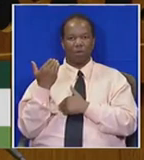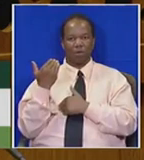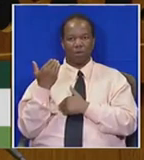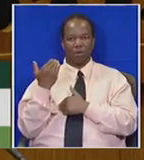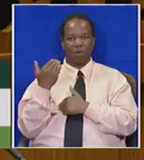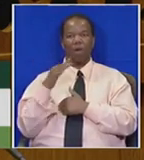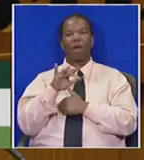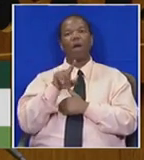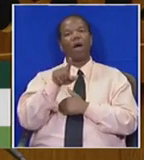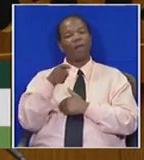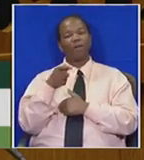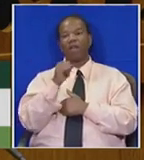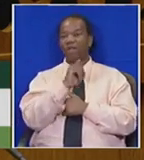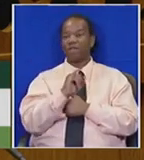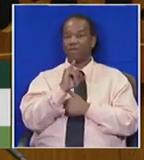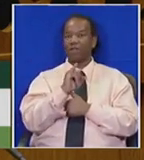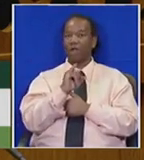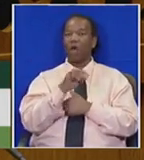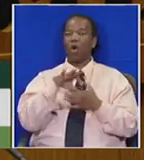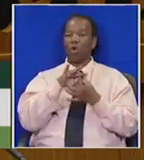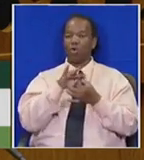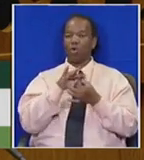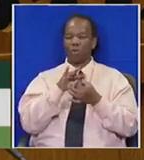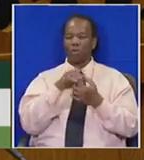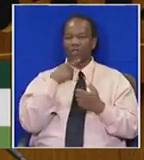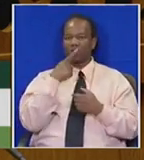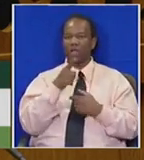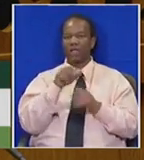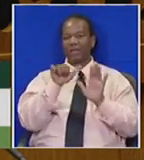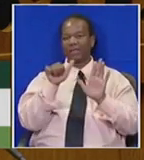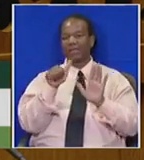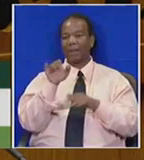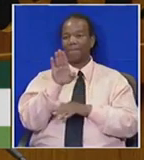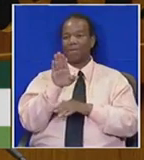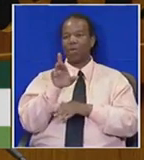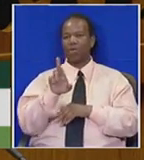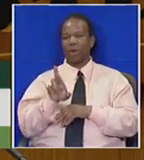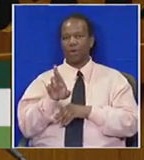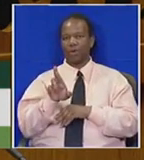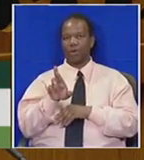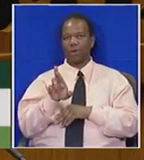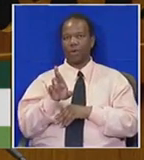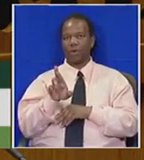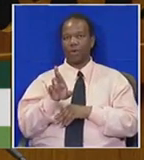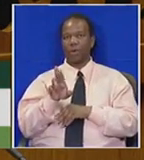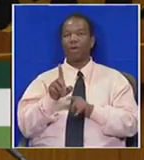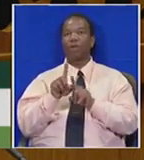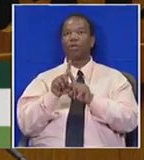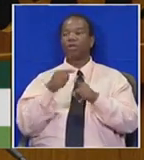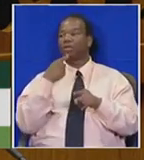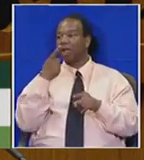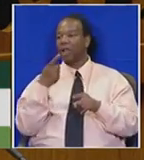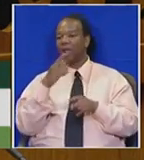committed to government and the regulator to invest at least 6 billion rand to modernize the local